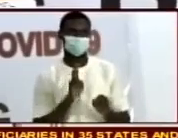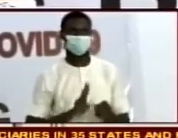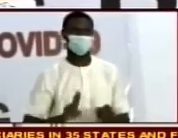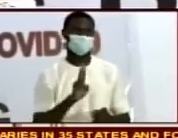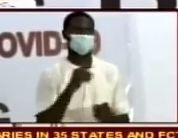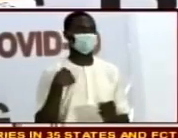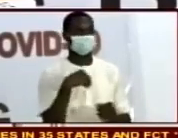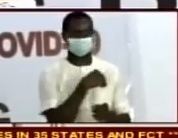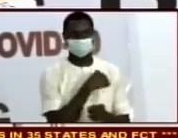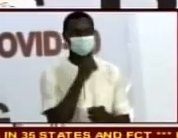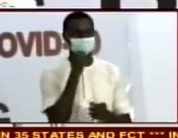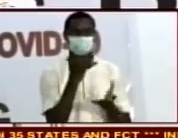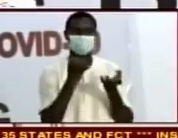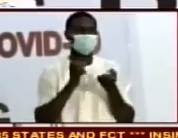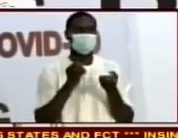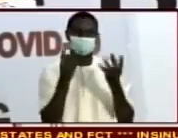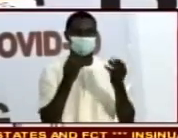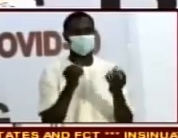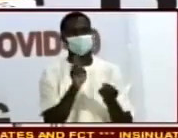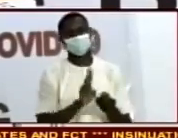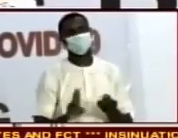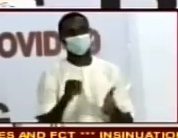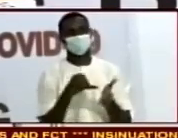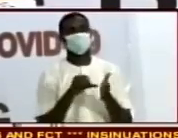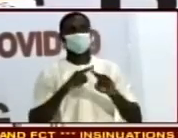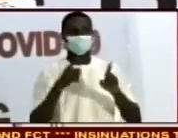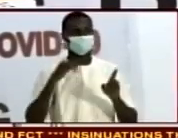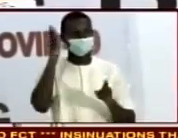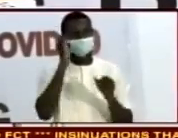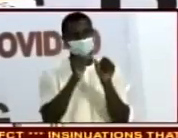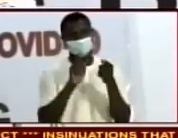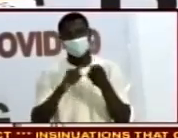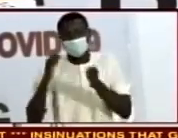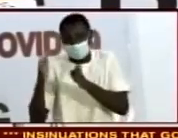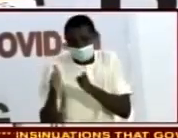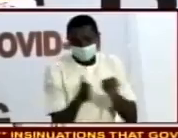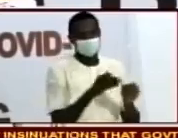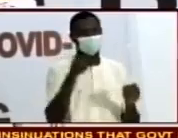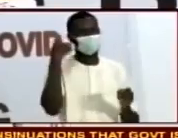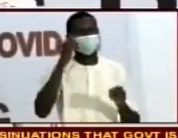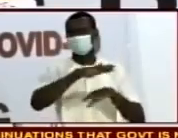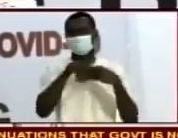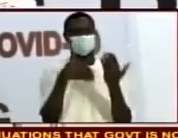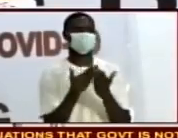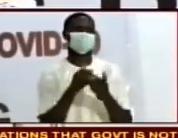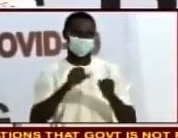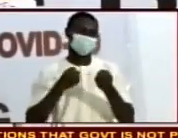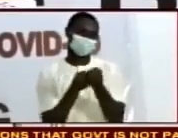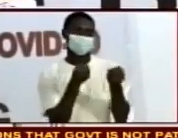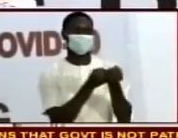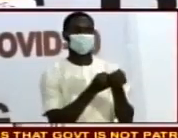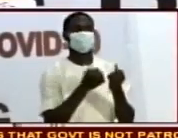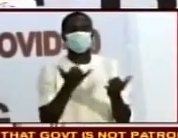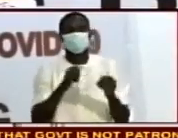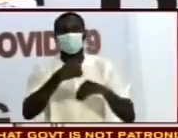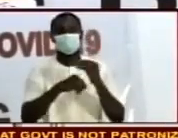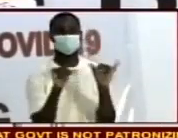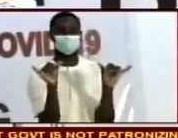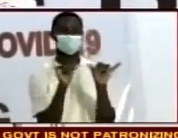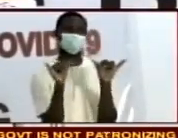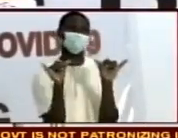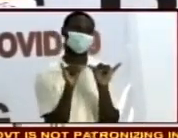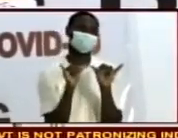want, but we keep to prepare, continue to prepare for the, now about the standards and the comforts, again,